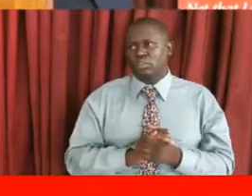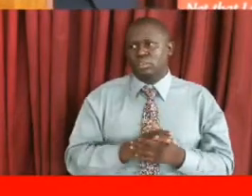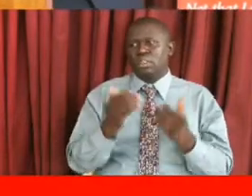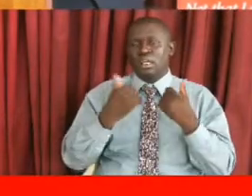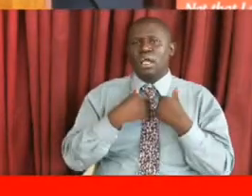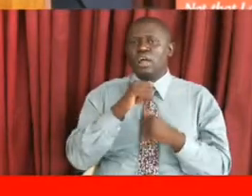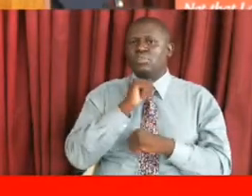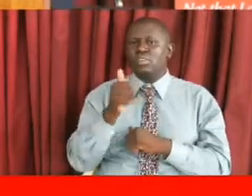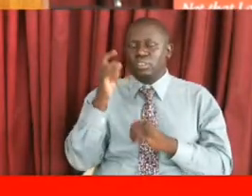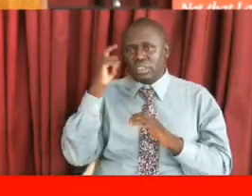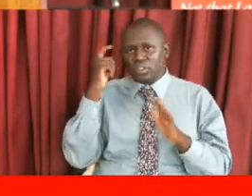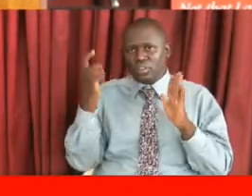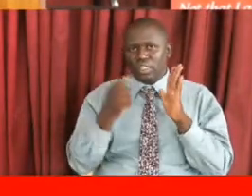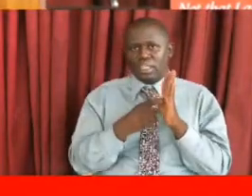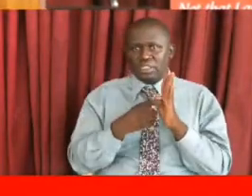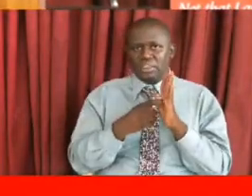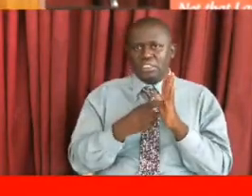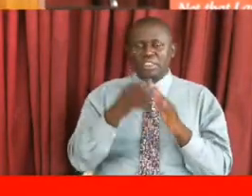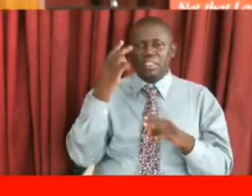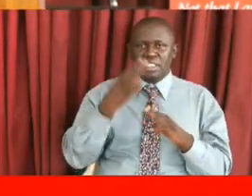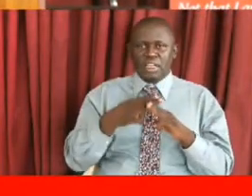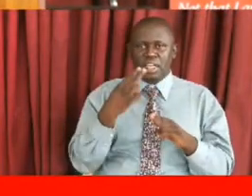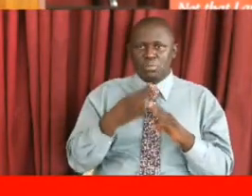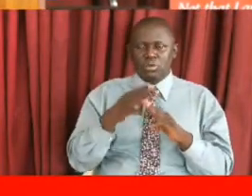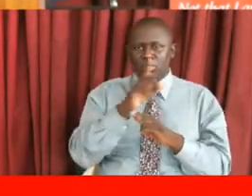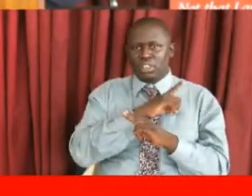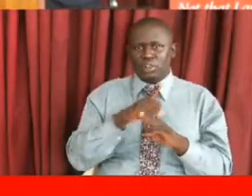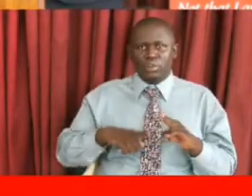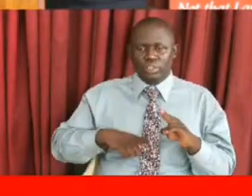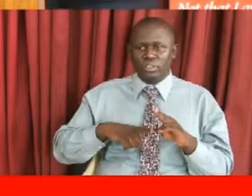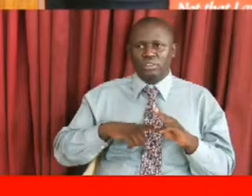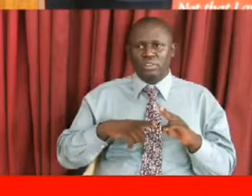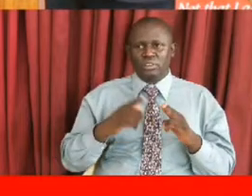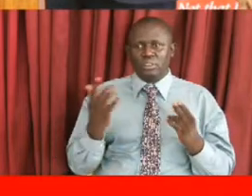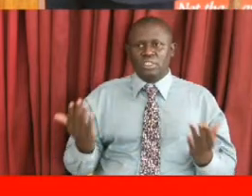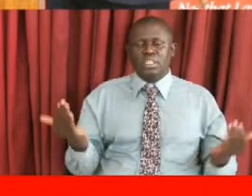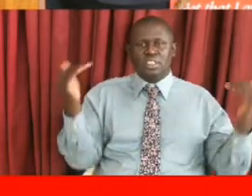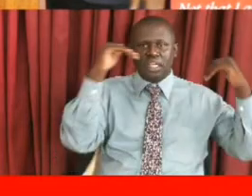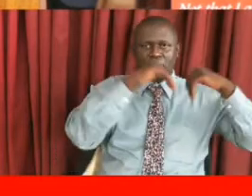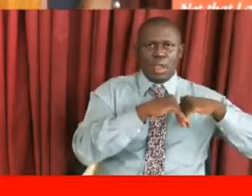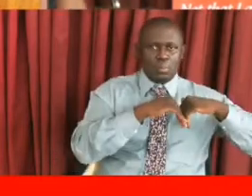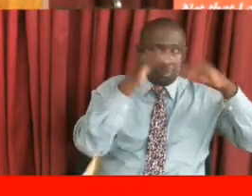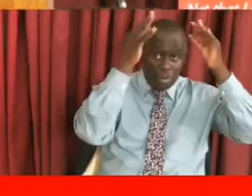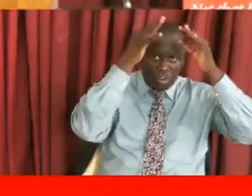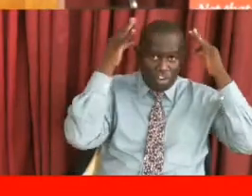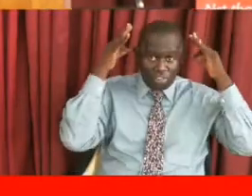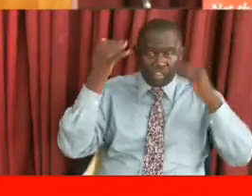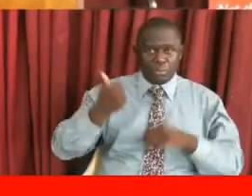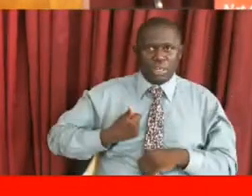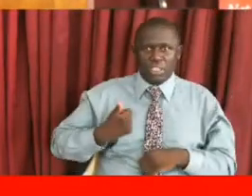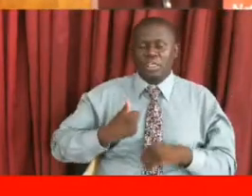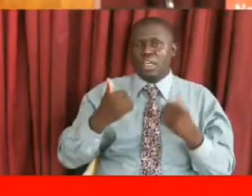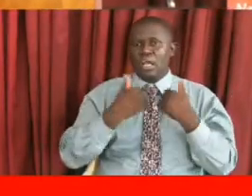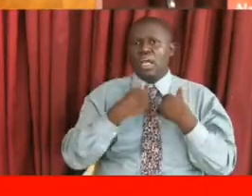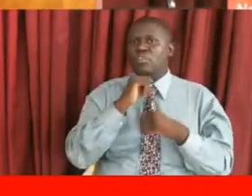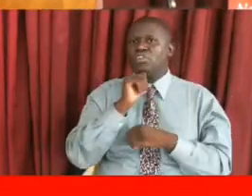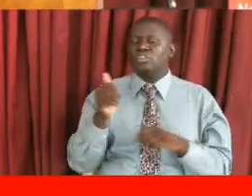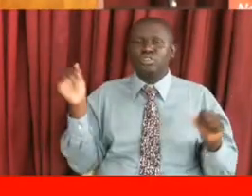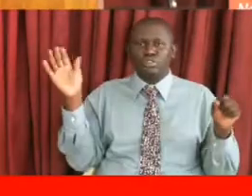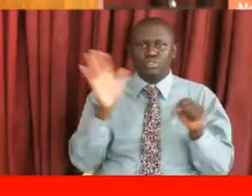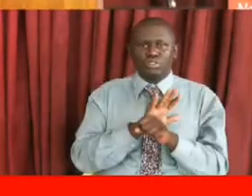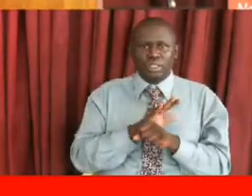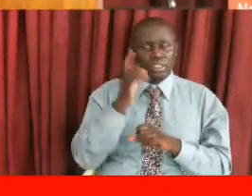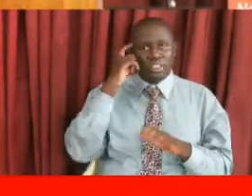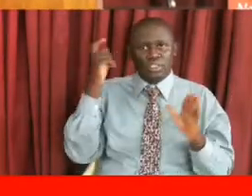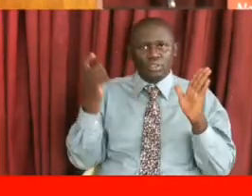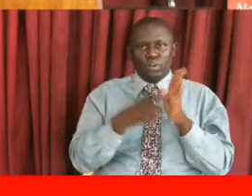not recognized the name of the Lord in the camp of the Bride I have not fully recognized the